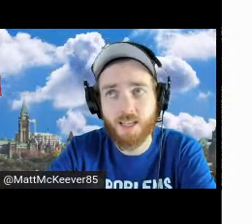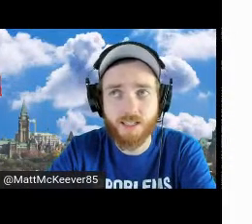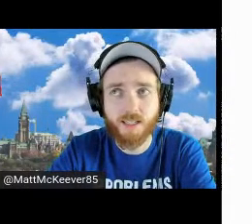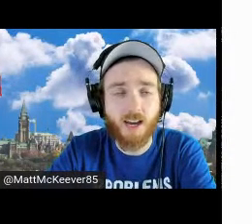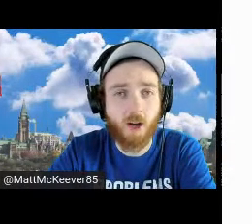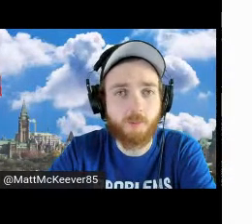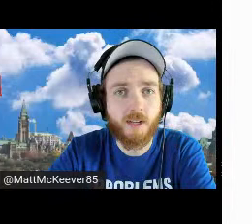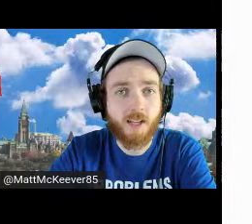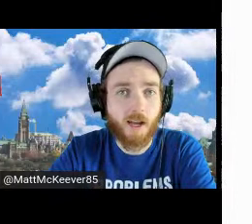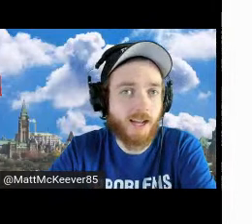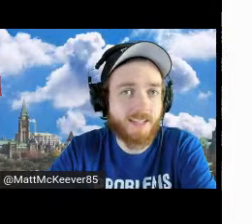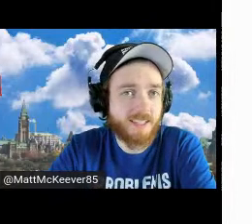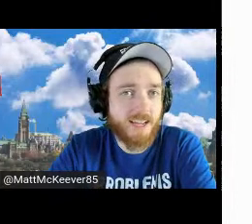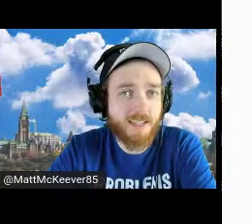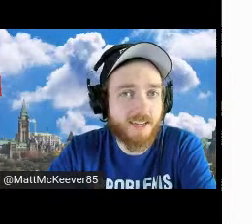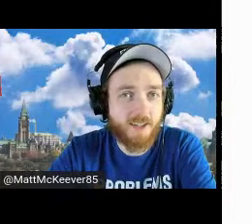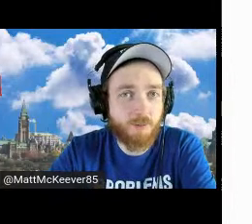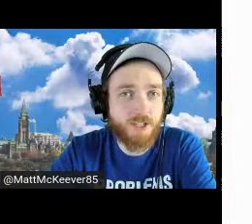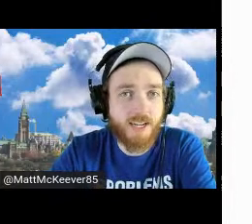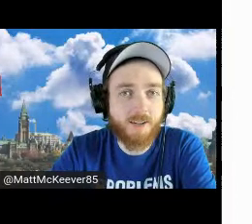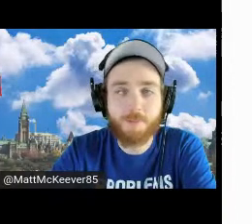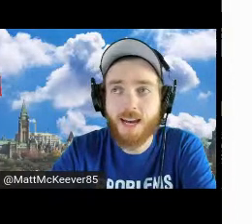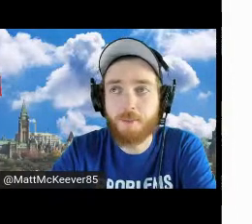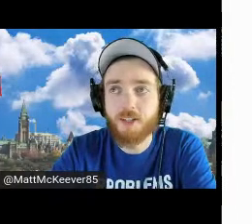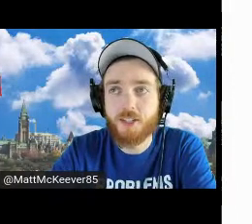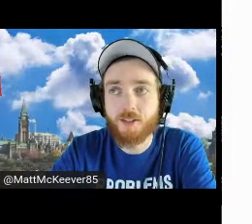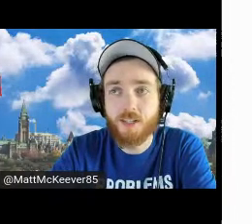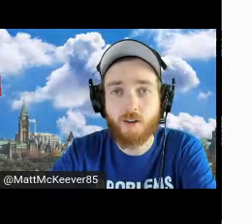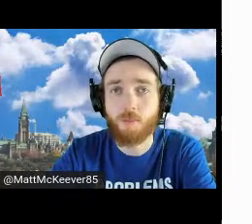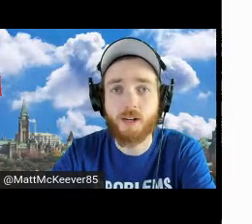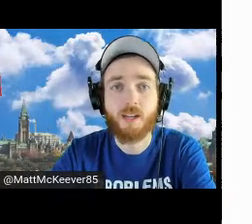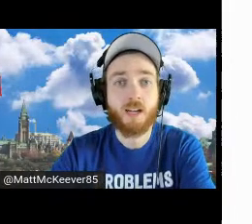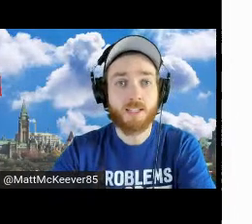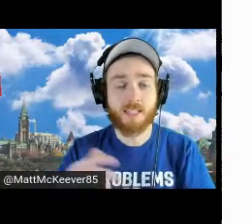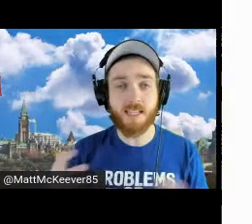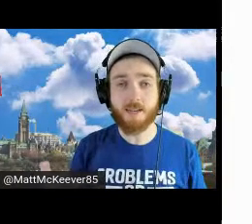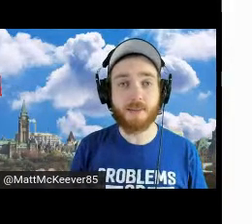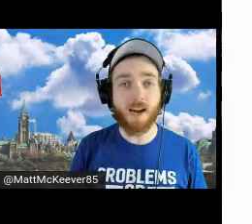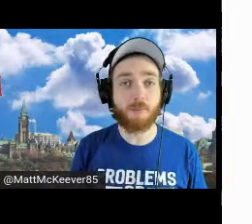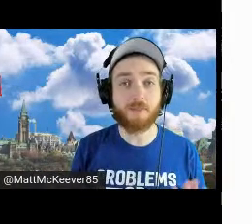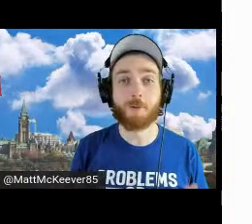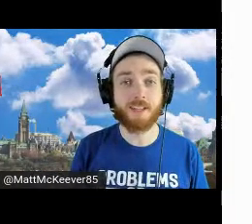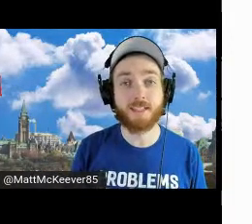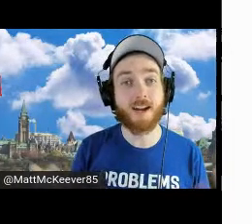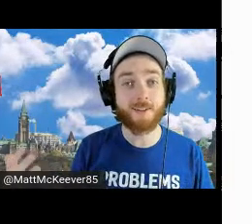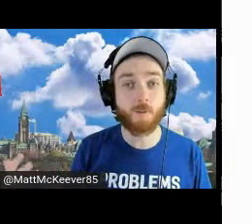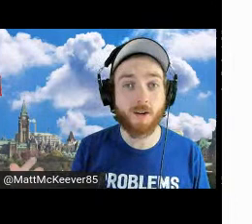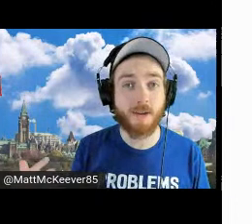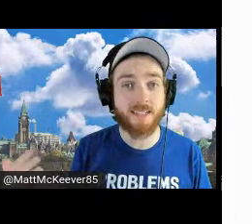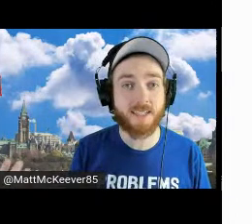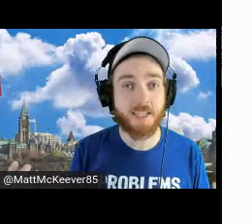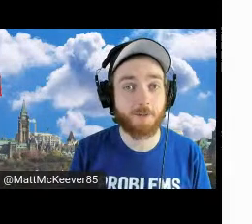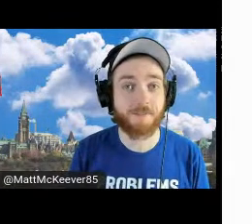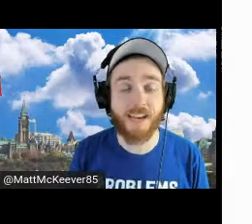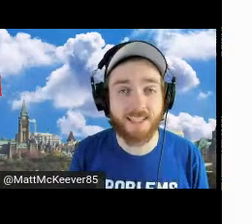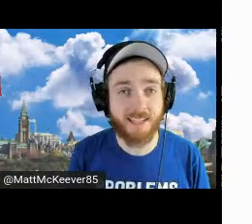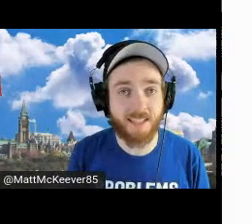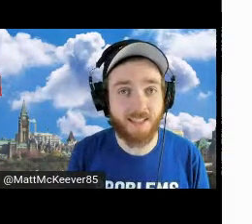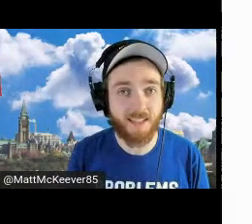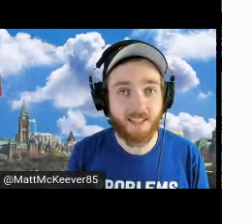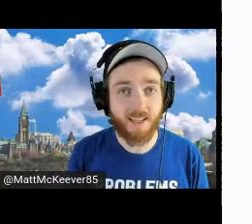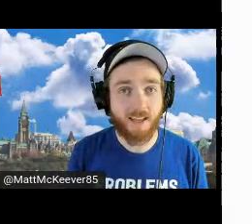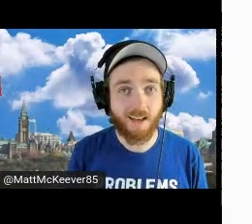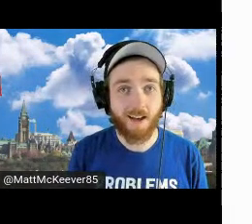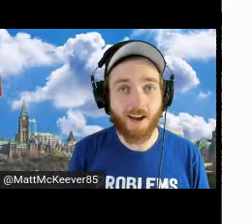these days. I didn't necessarily appreciate him that much years ago, but to see him now be willing not to wear a mask because he was